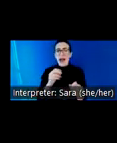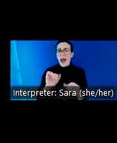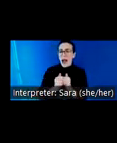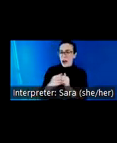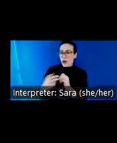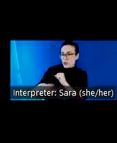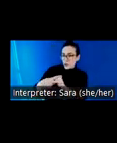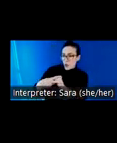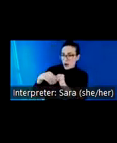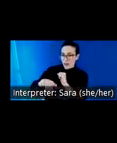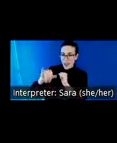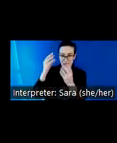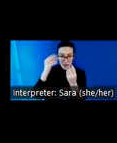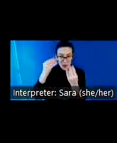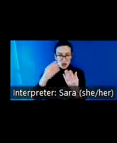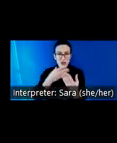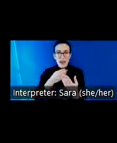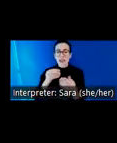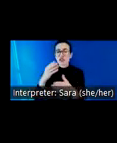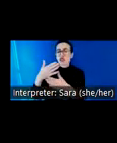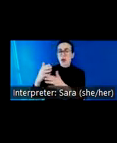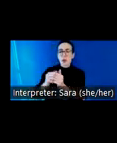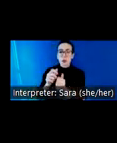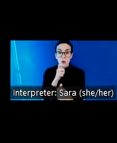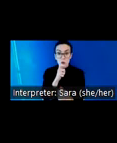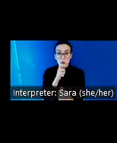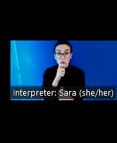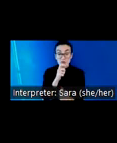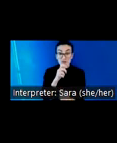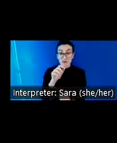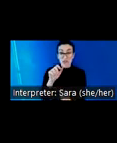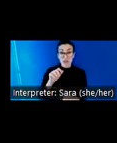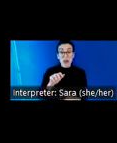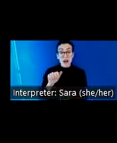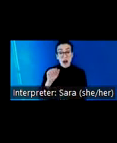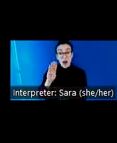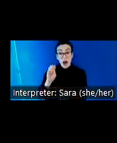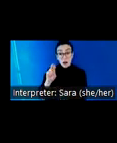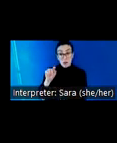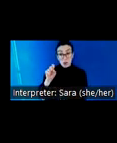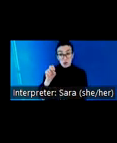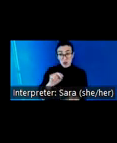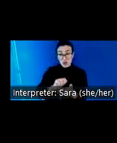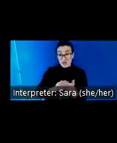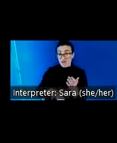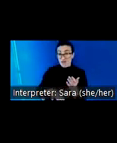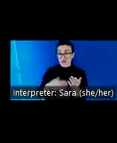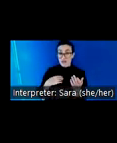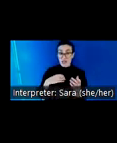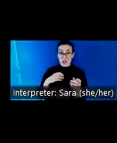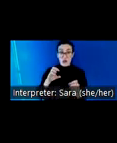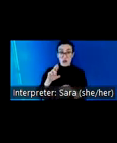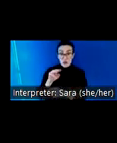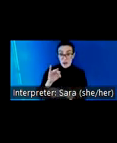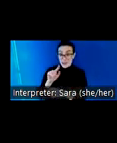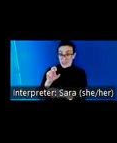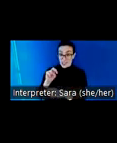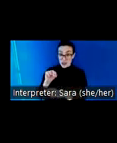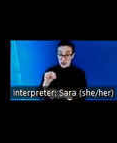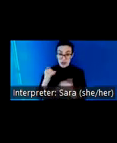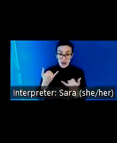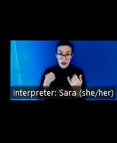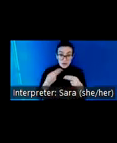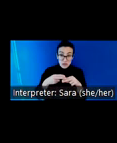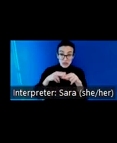recent criminalization of abortion that is sweeping the country highlights the risks of government surveillance to our